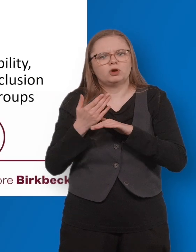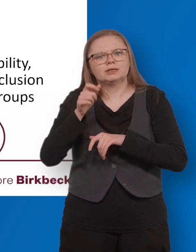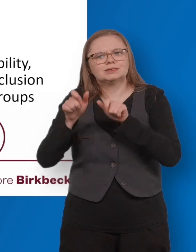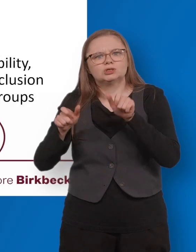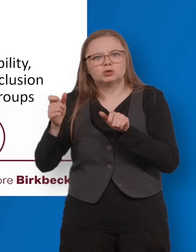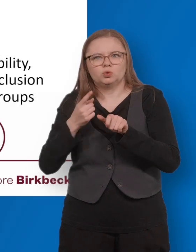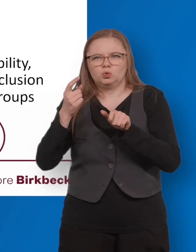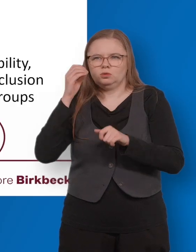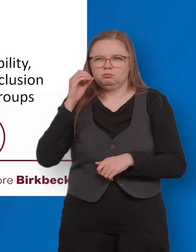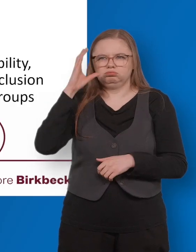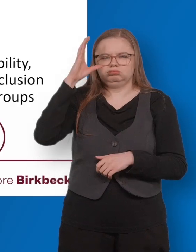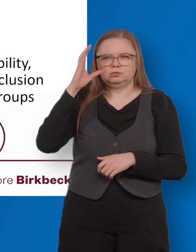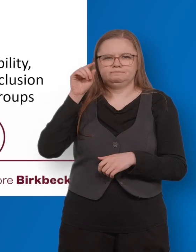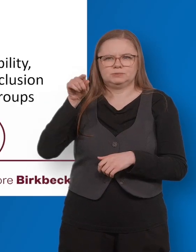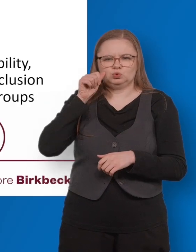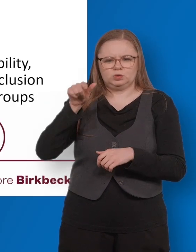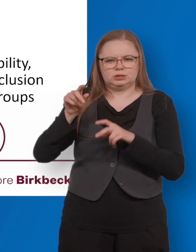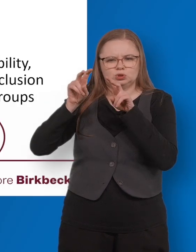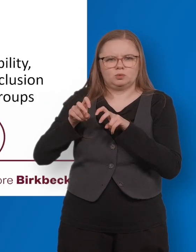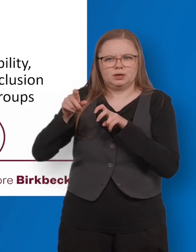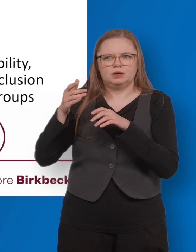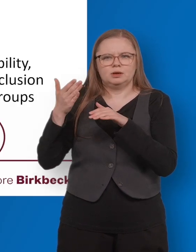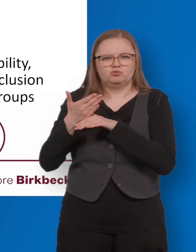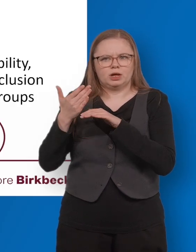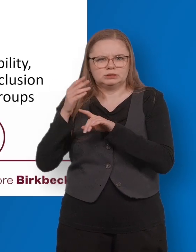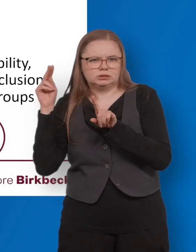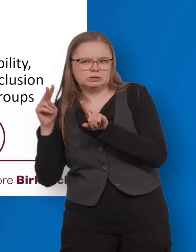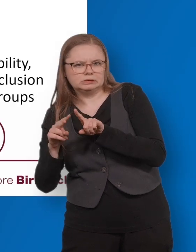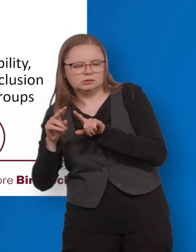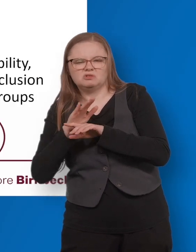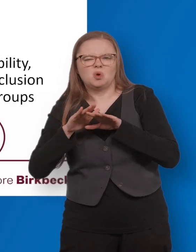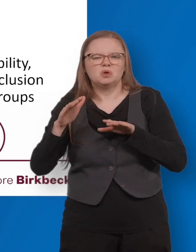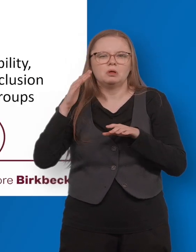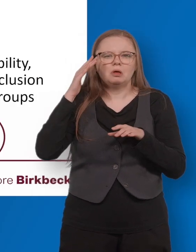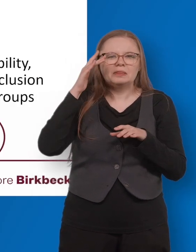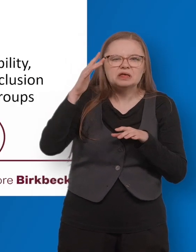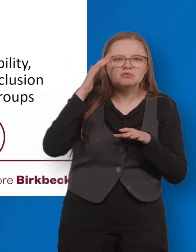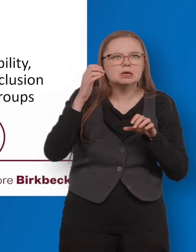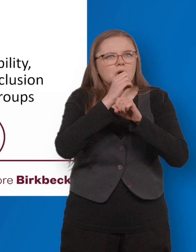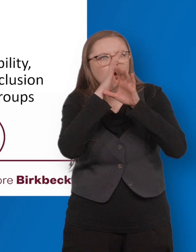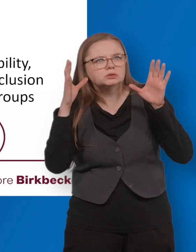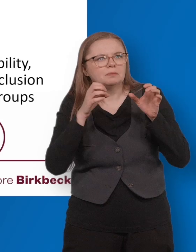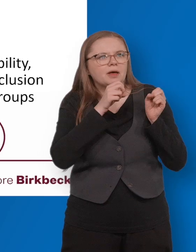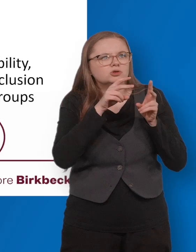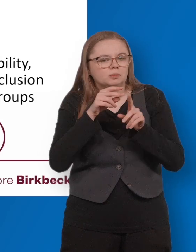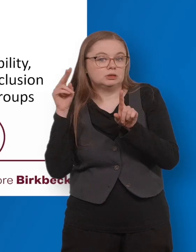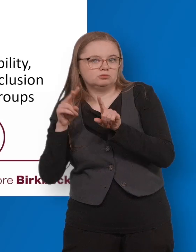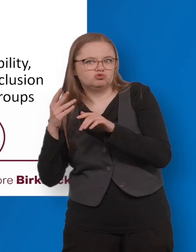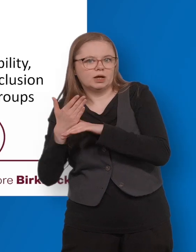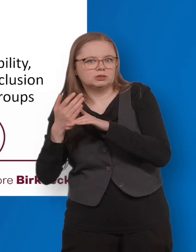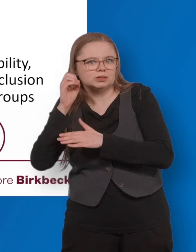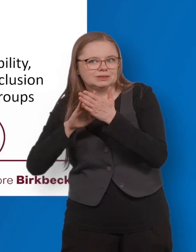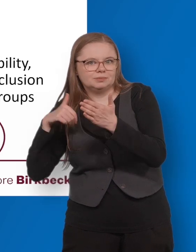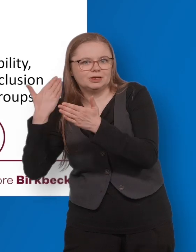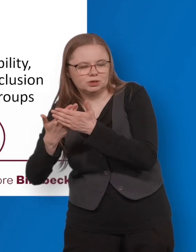much more from the practical angle rather than the theory, the concepts and the methodologies, and the public,